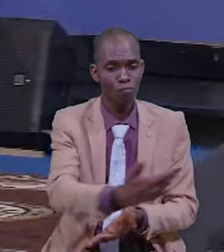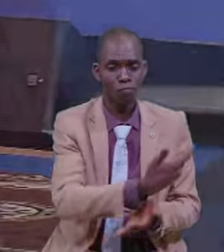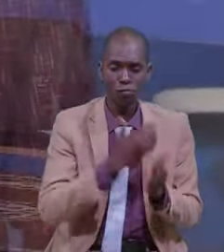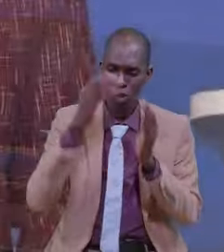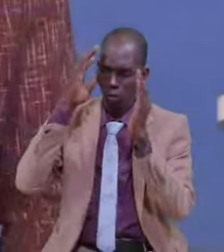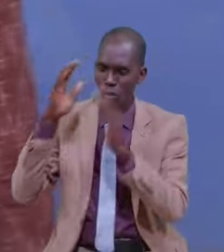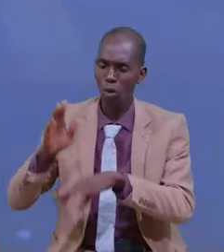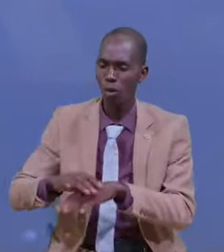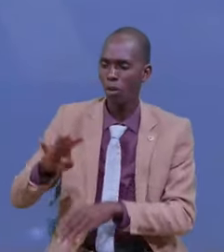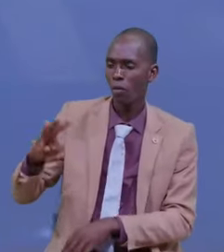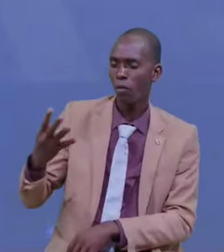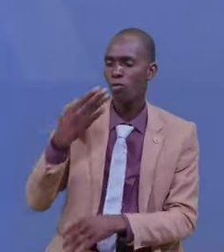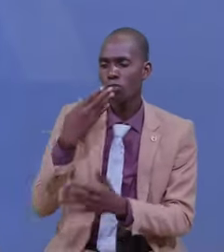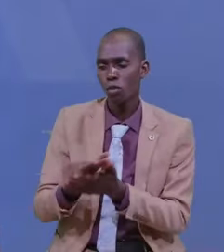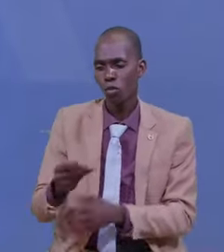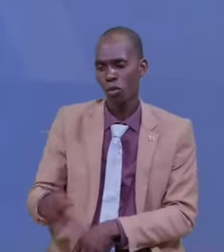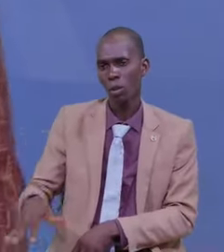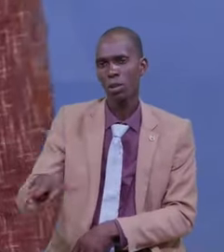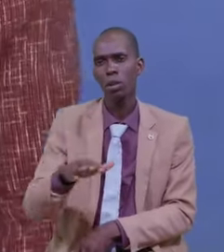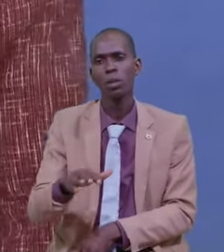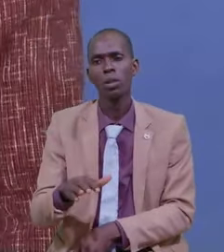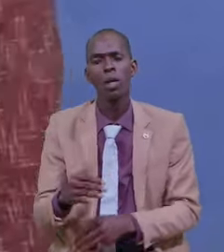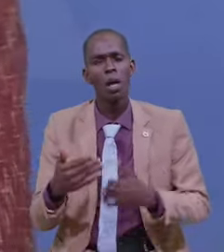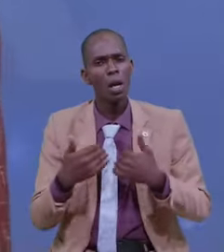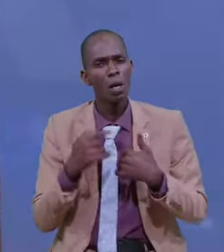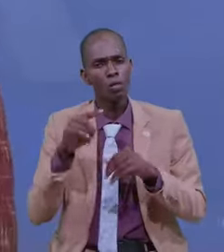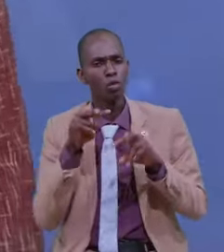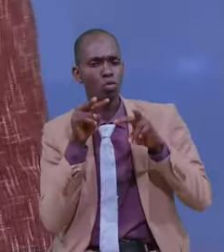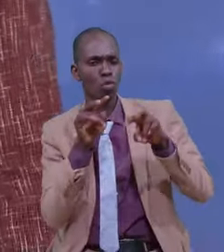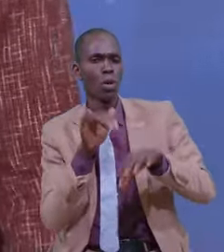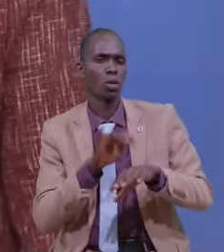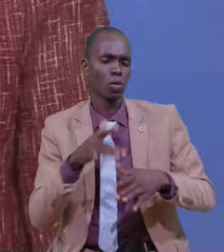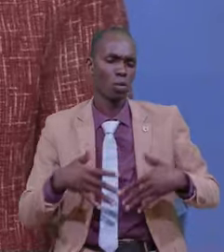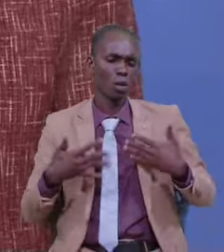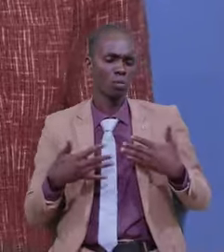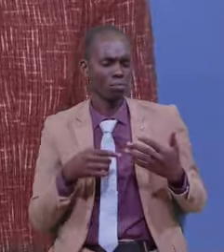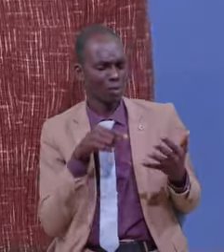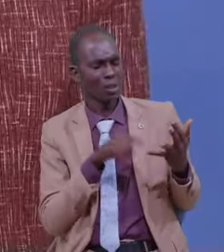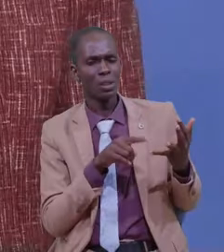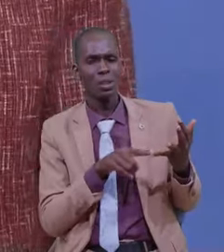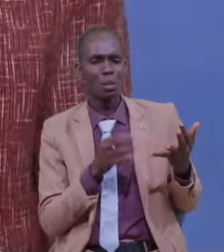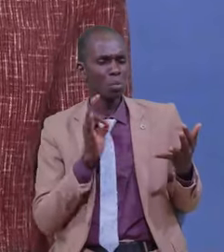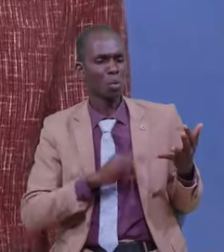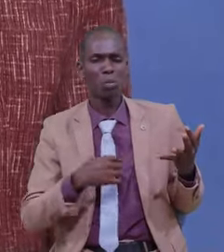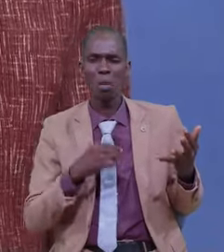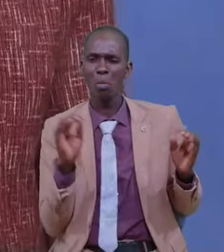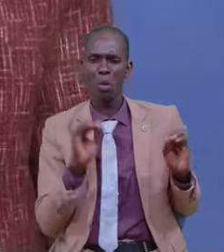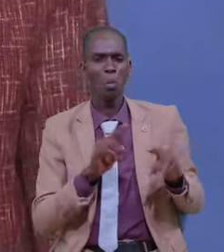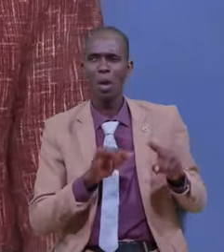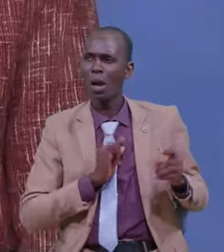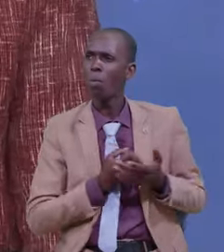ground. Have you looked at your life? Have you looked at this one produces nothing? But I spent time. This